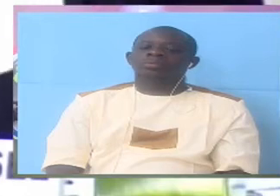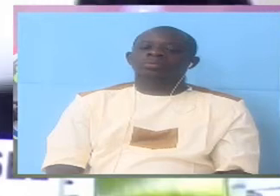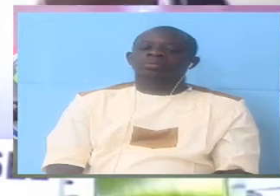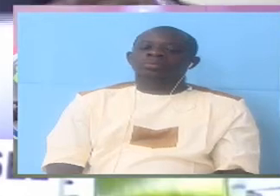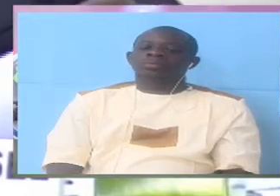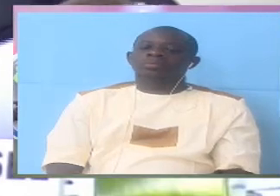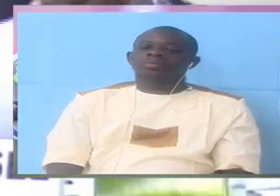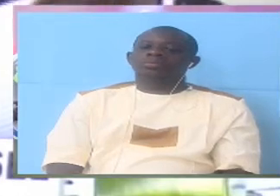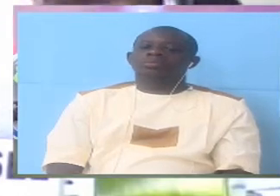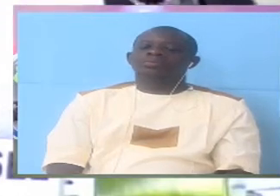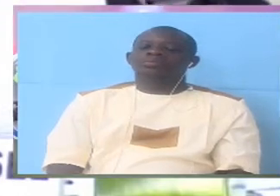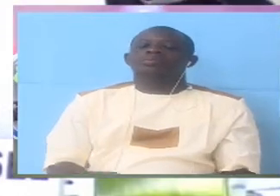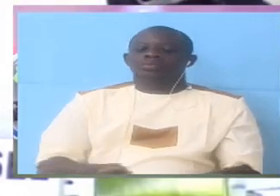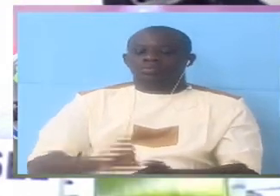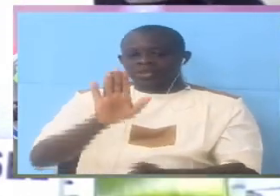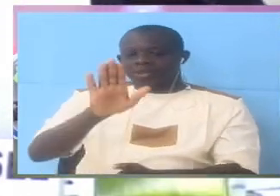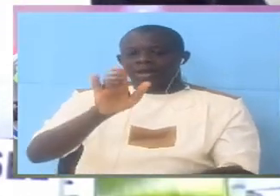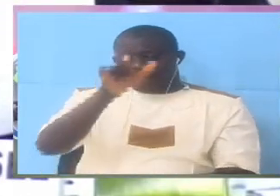He was asked later.